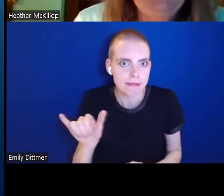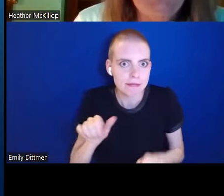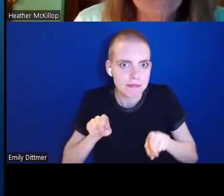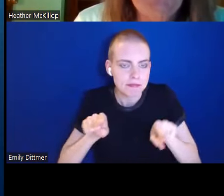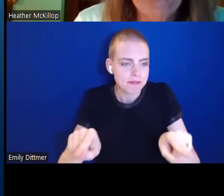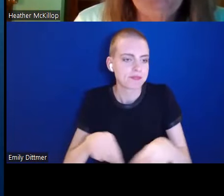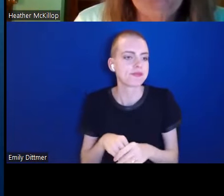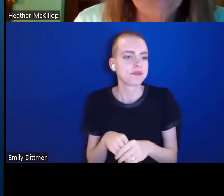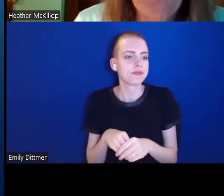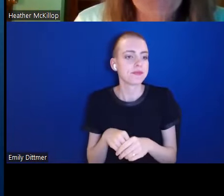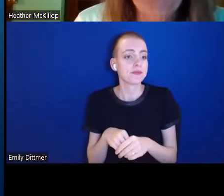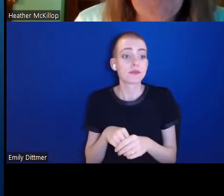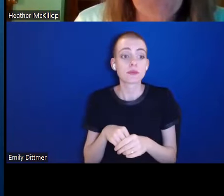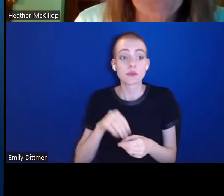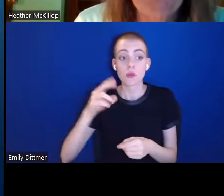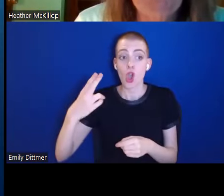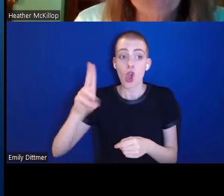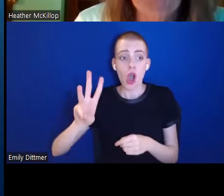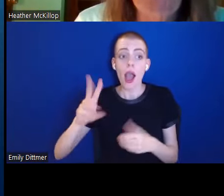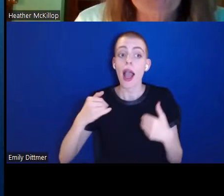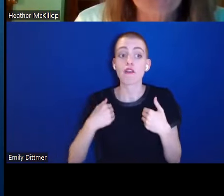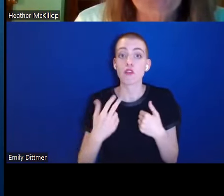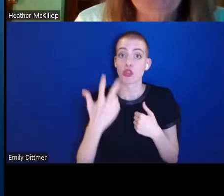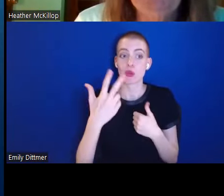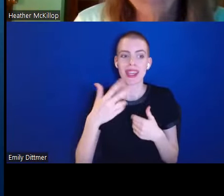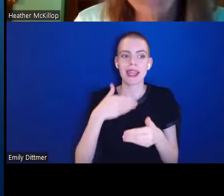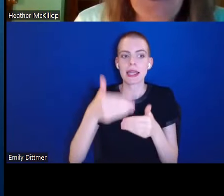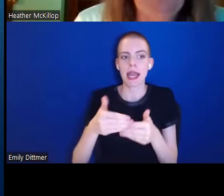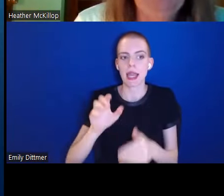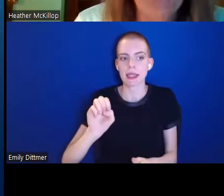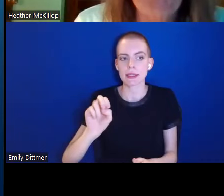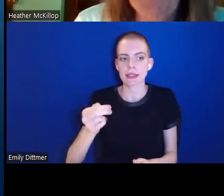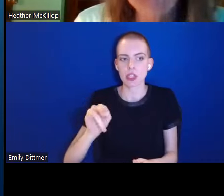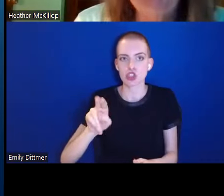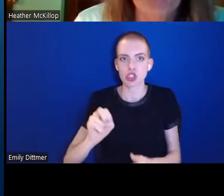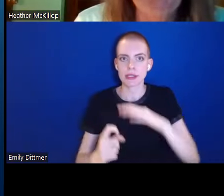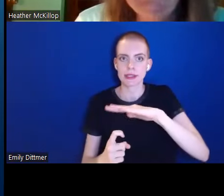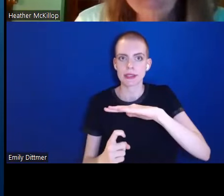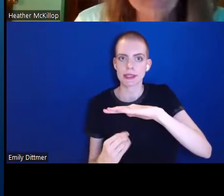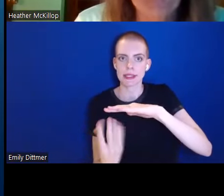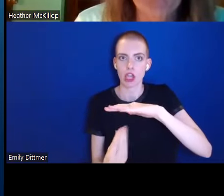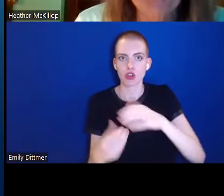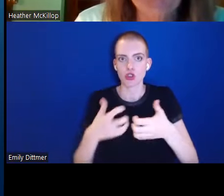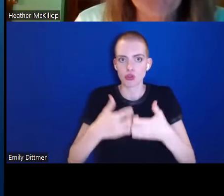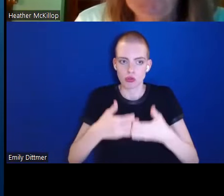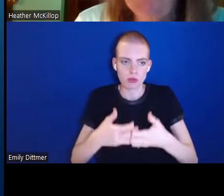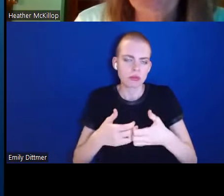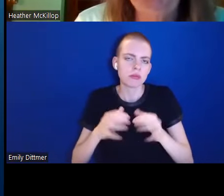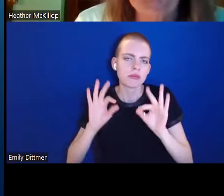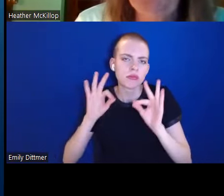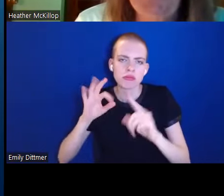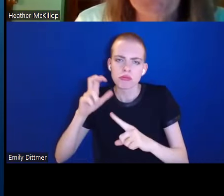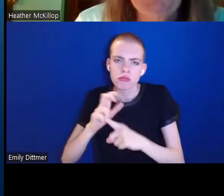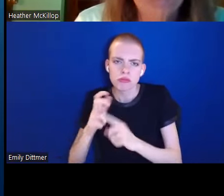3 next-engine desktop scanners, which are wonderful scanners. We brought them to Belize. We've worked with them off